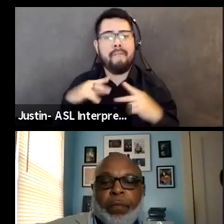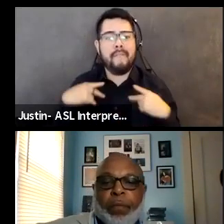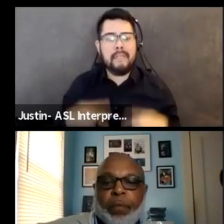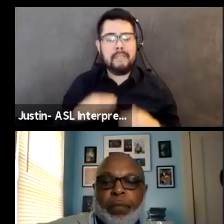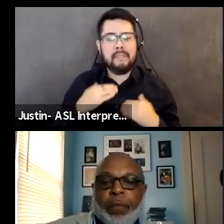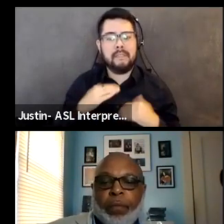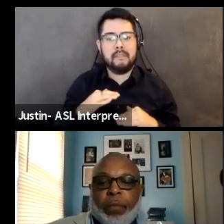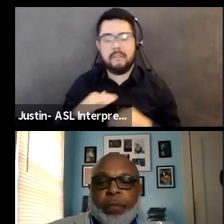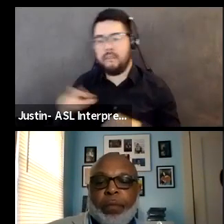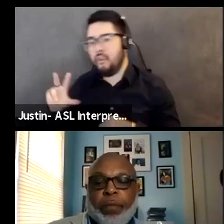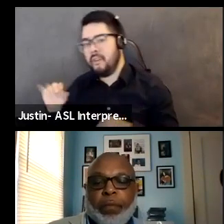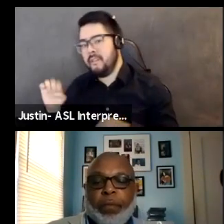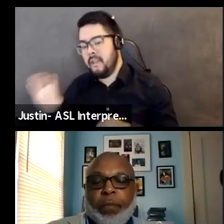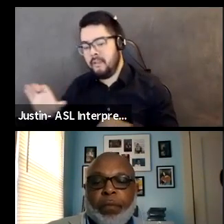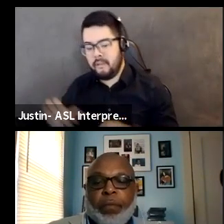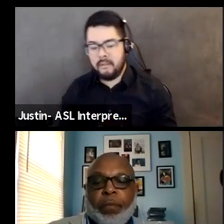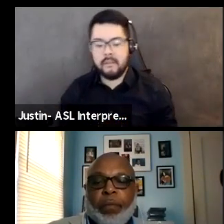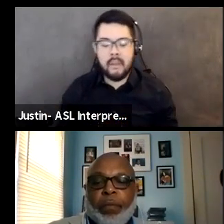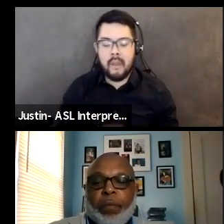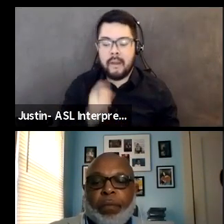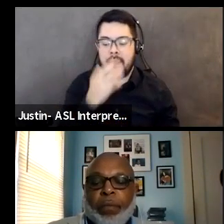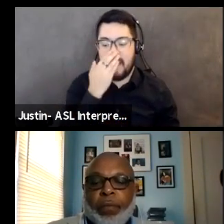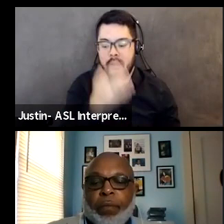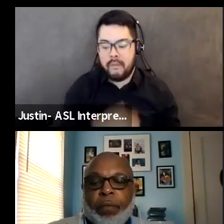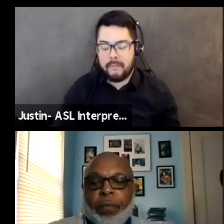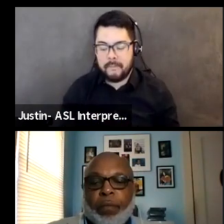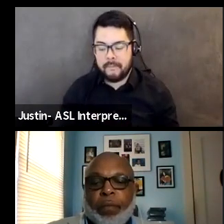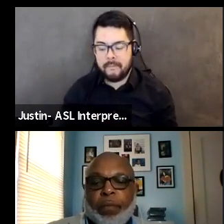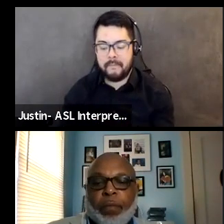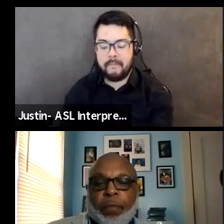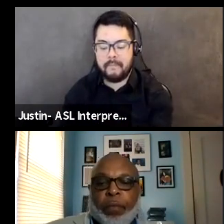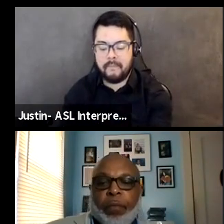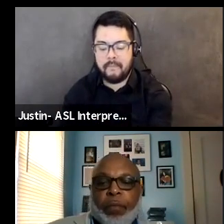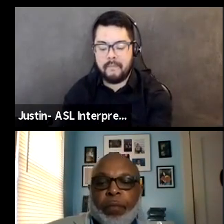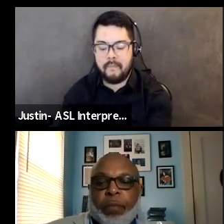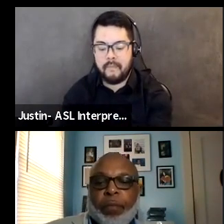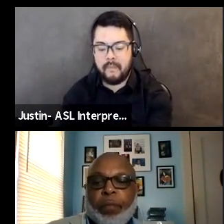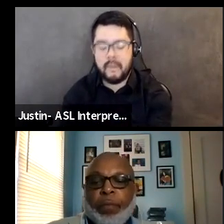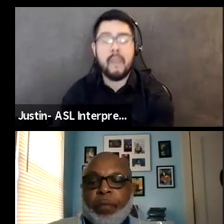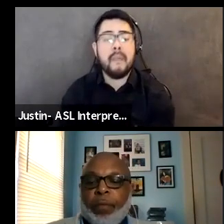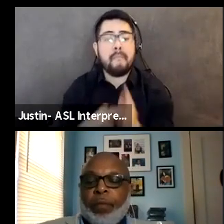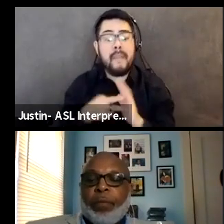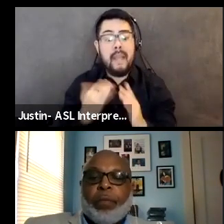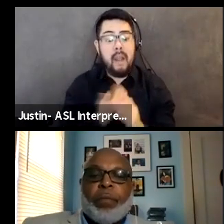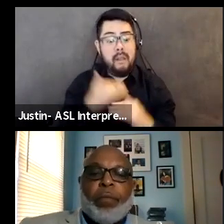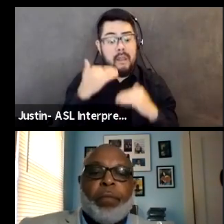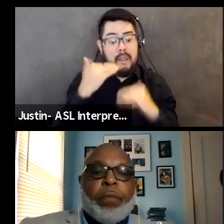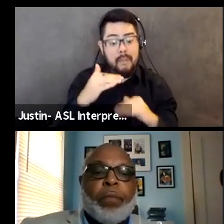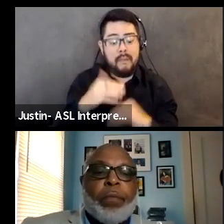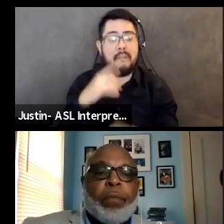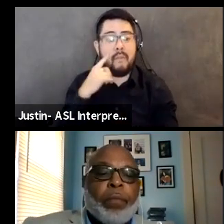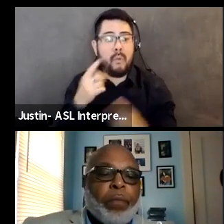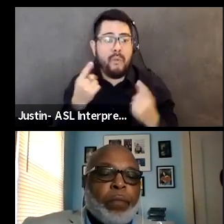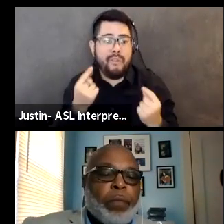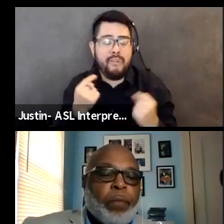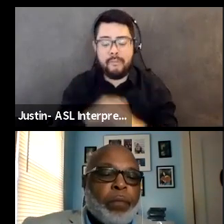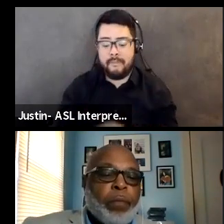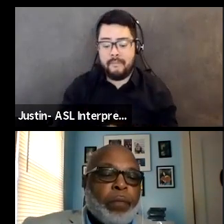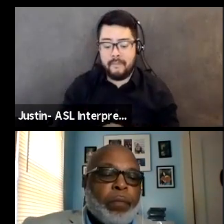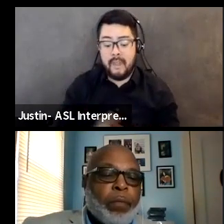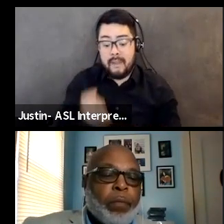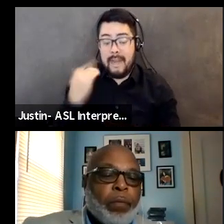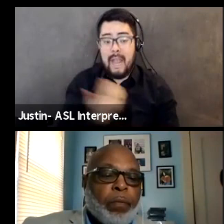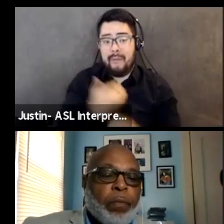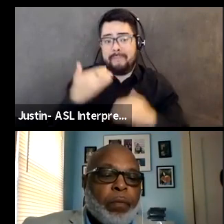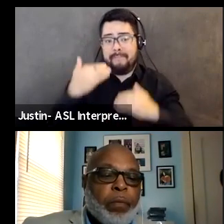have thank you because uh been limited in what we can do because we lack the physical space if the constraints were